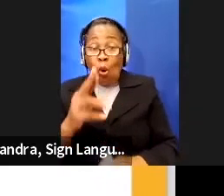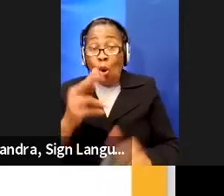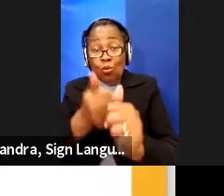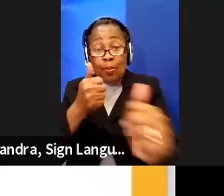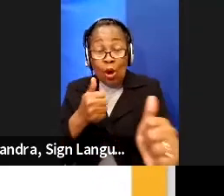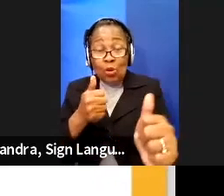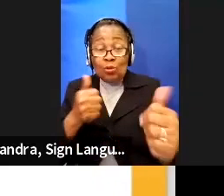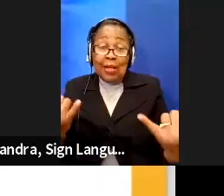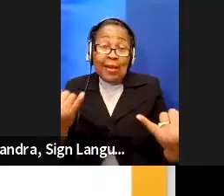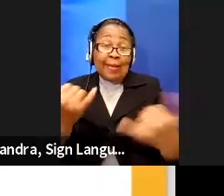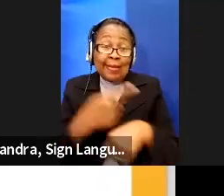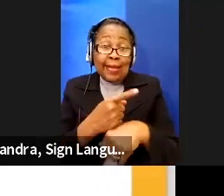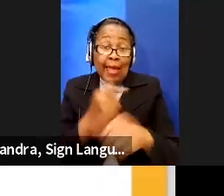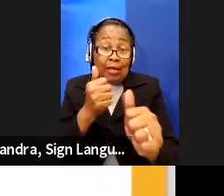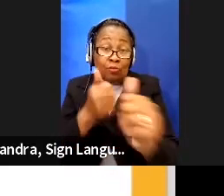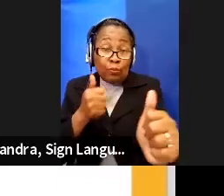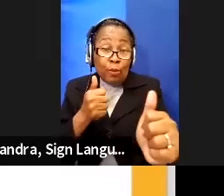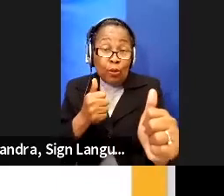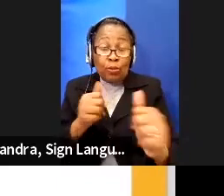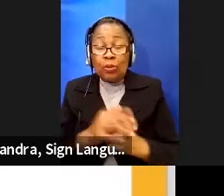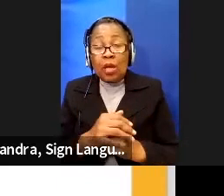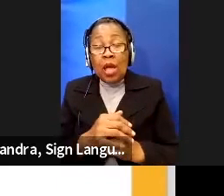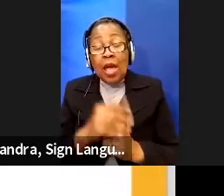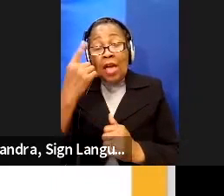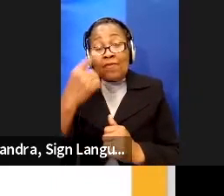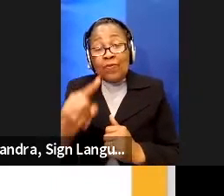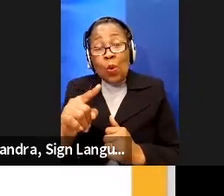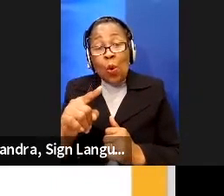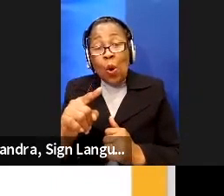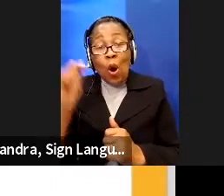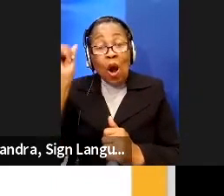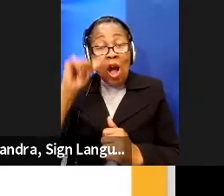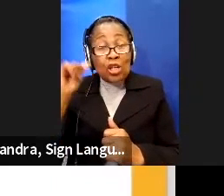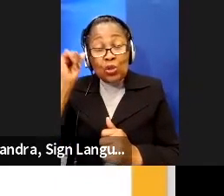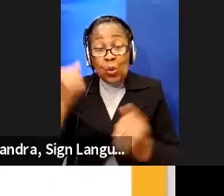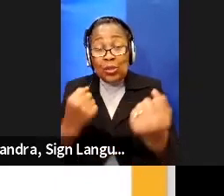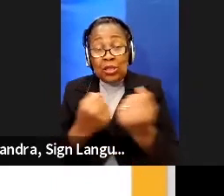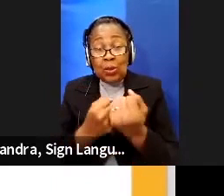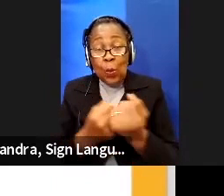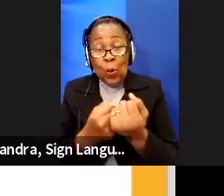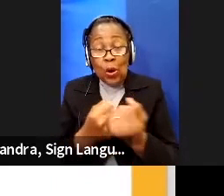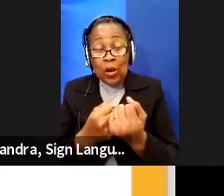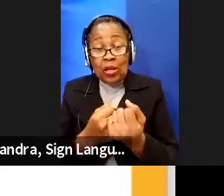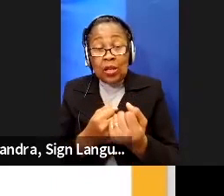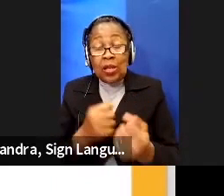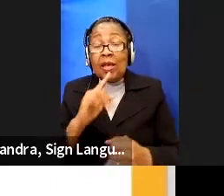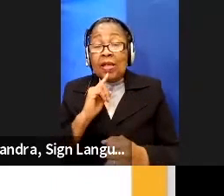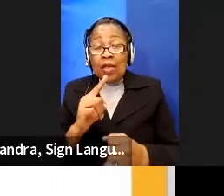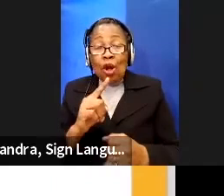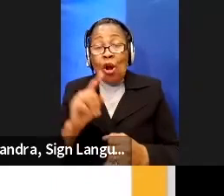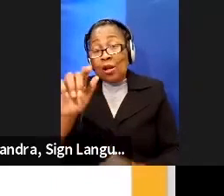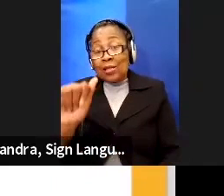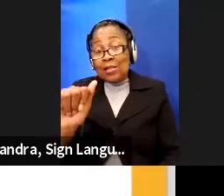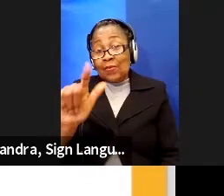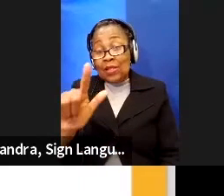have today. And then for auditory support, there are assistive listening devices. So